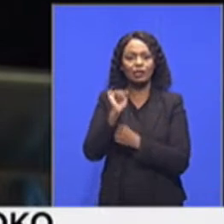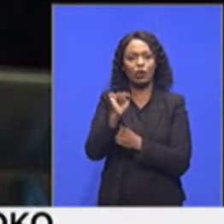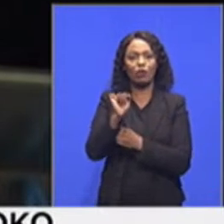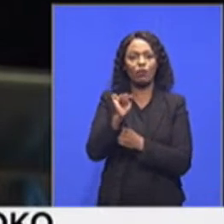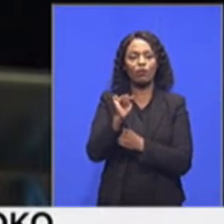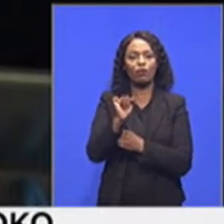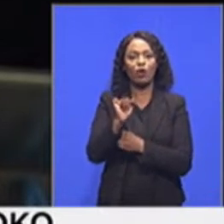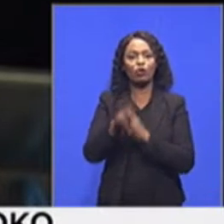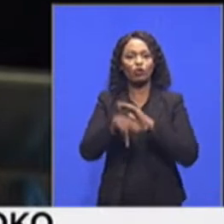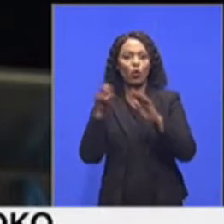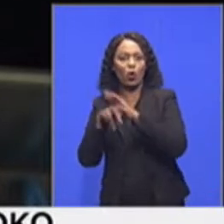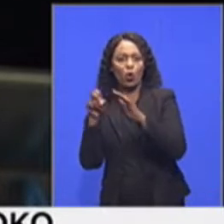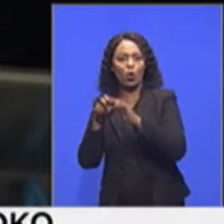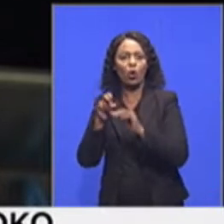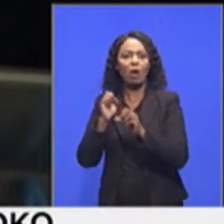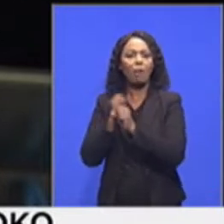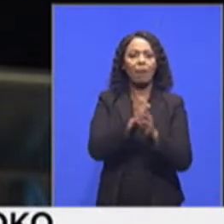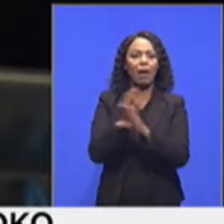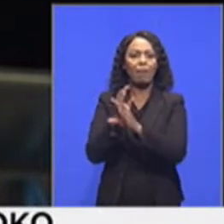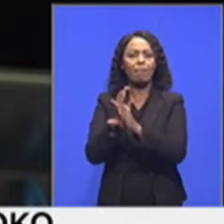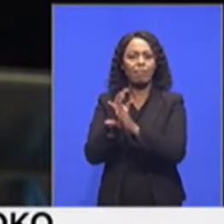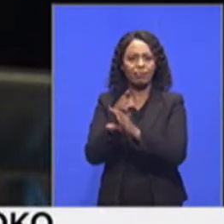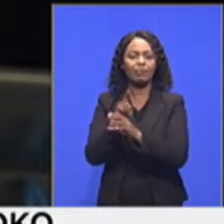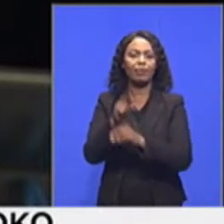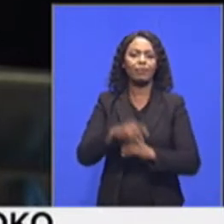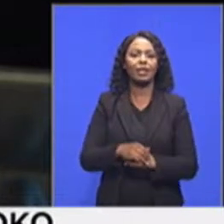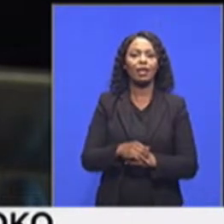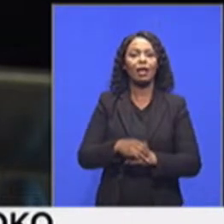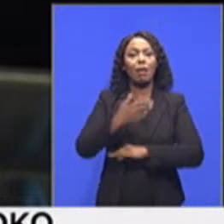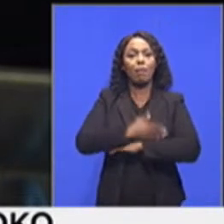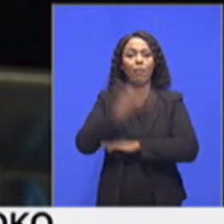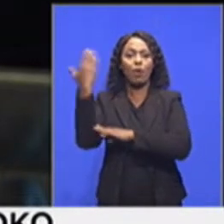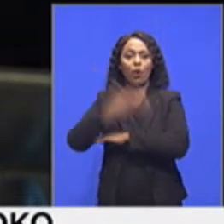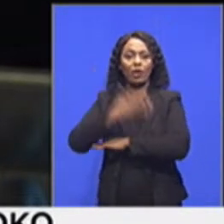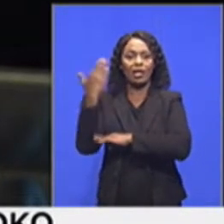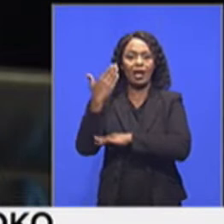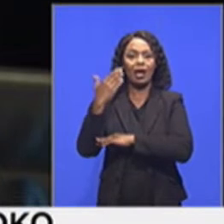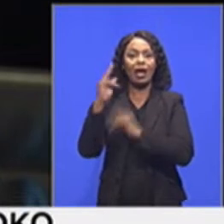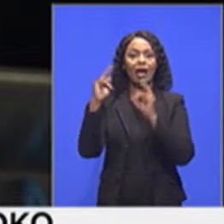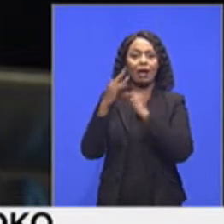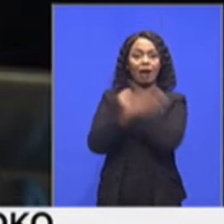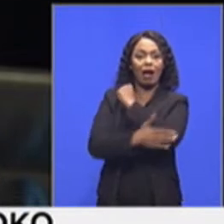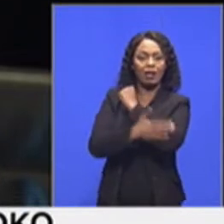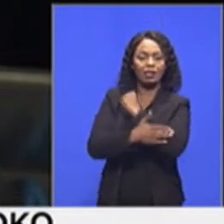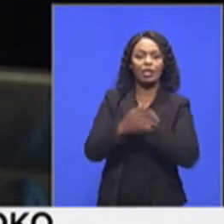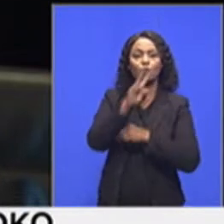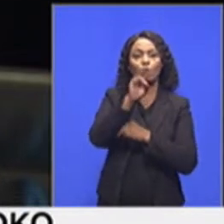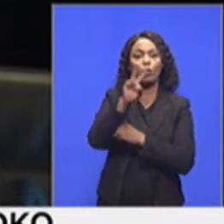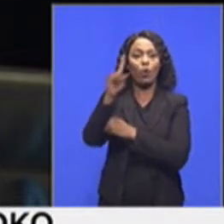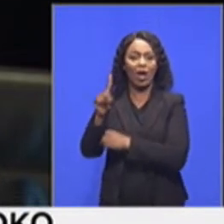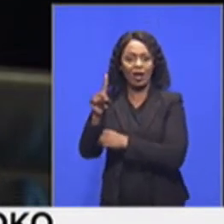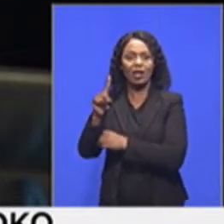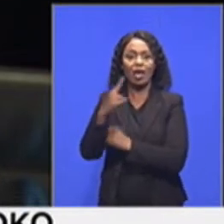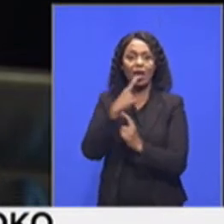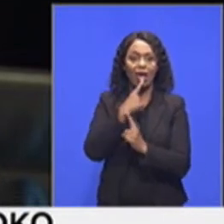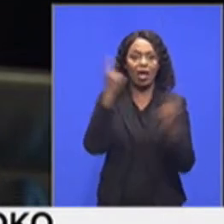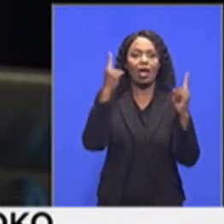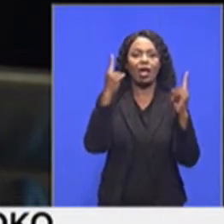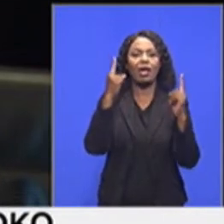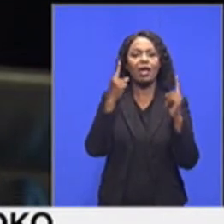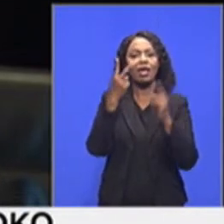budgets, across national borders, in 2021, FATF published its mutual evaluation